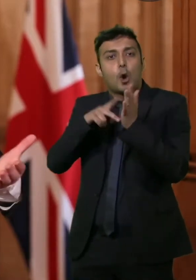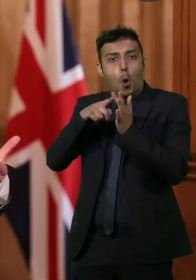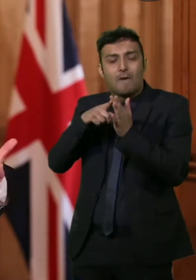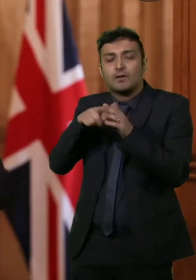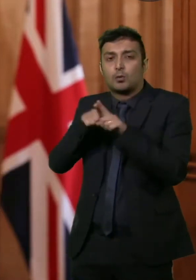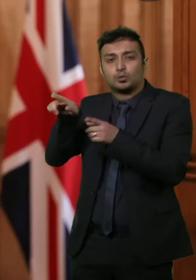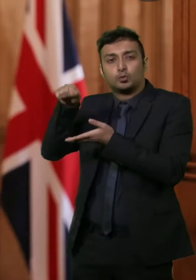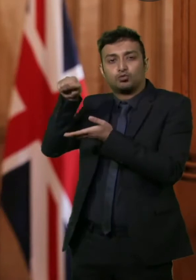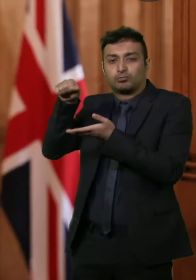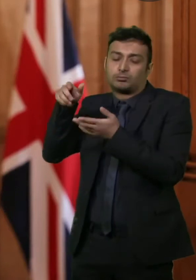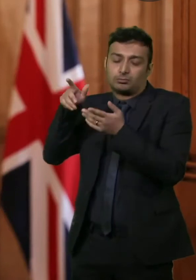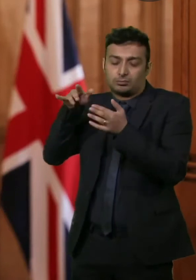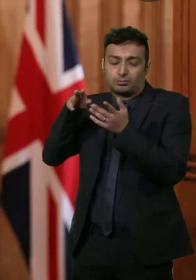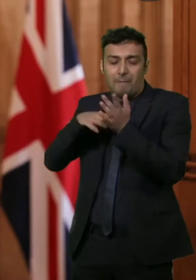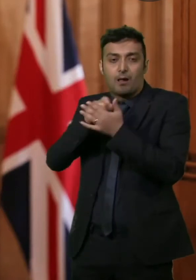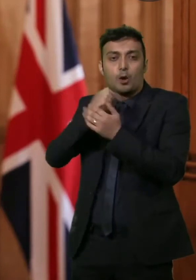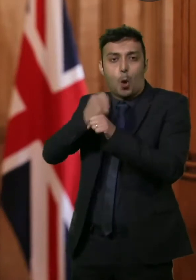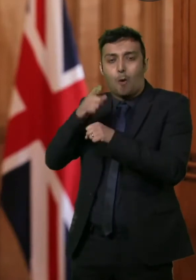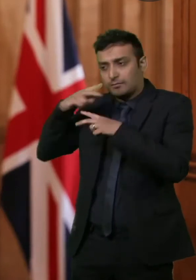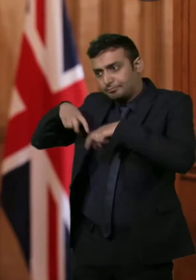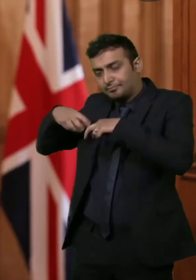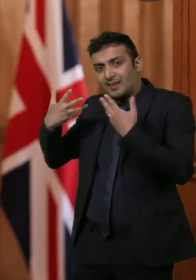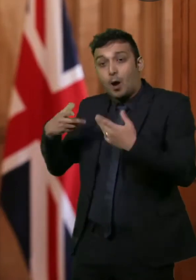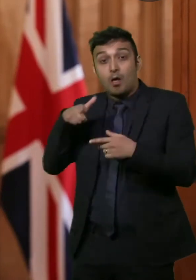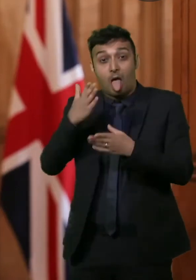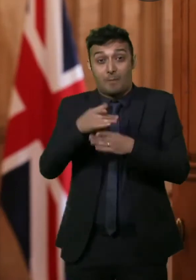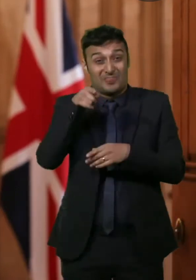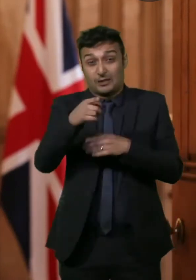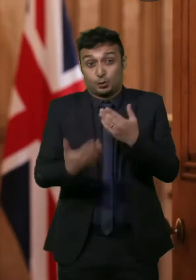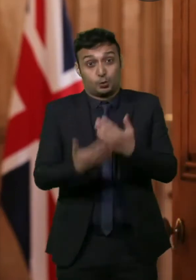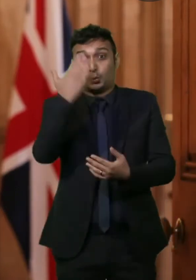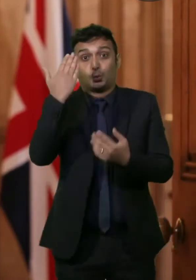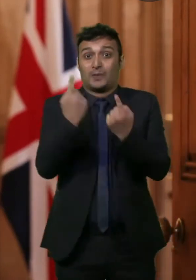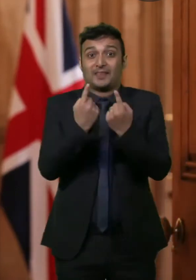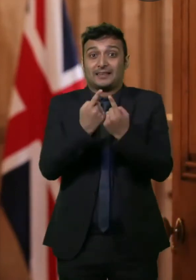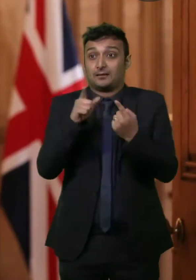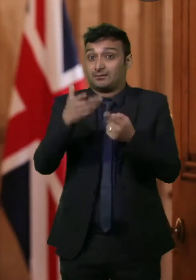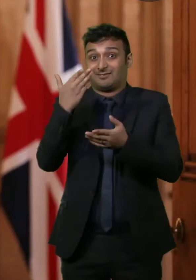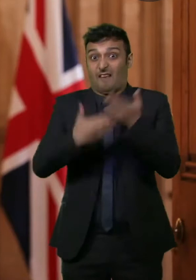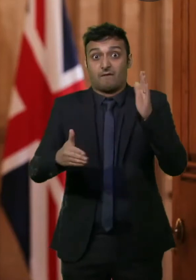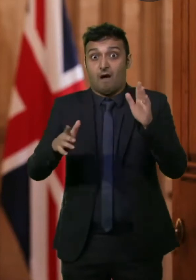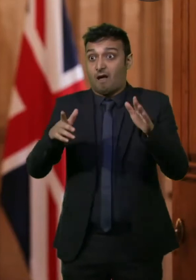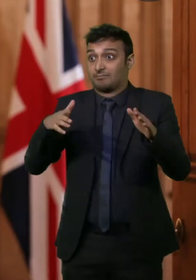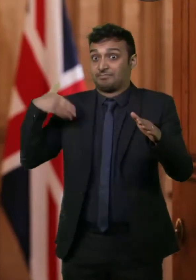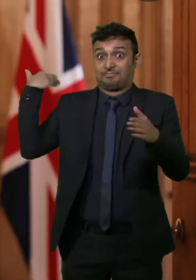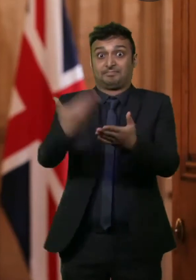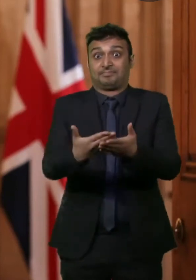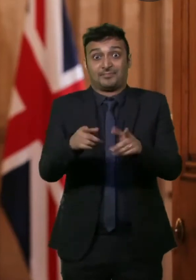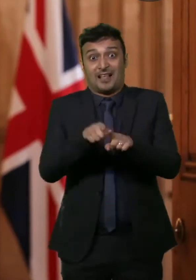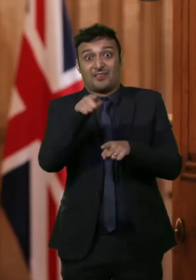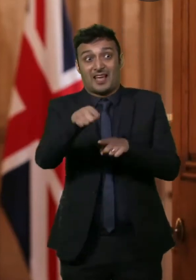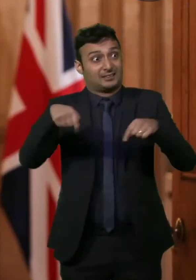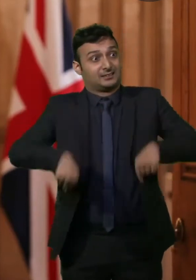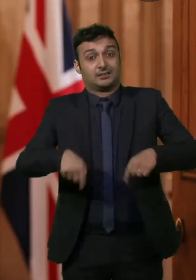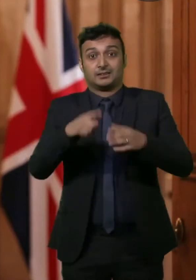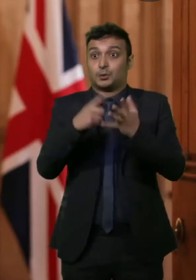one for our country. We've never had this type of question before within the domestic UK economy, within